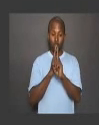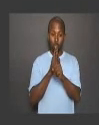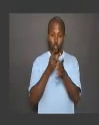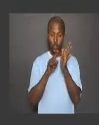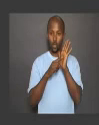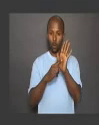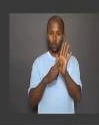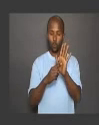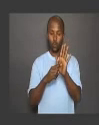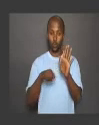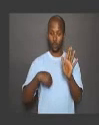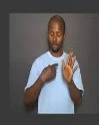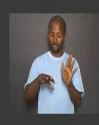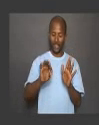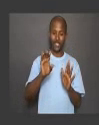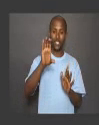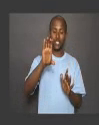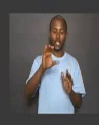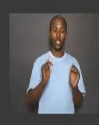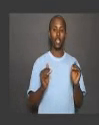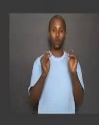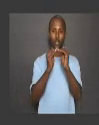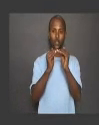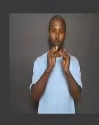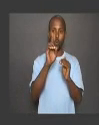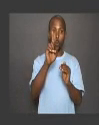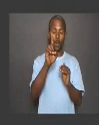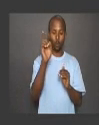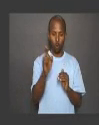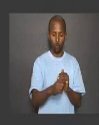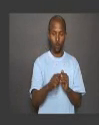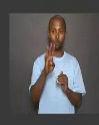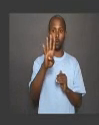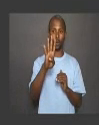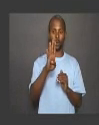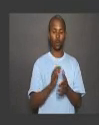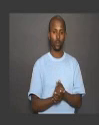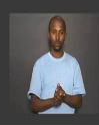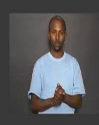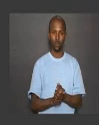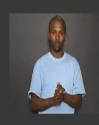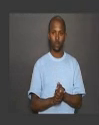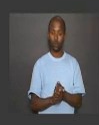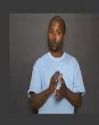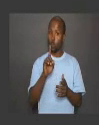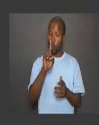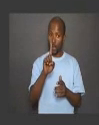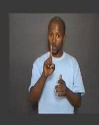When we solve for c, we find that c equals 1 over